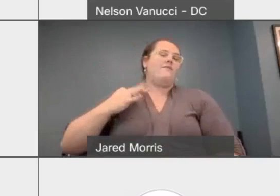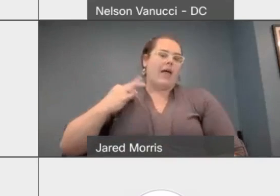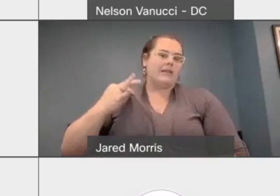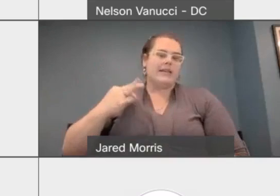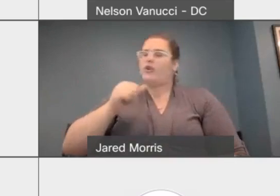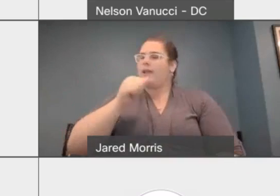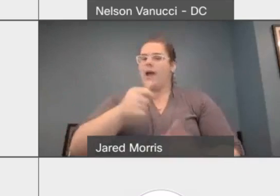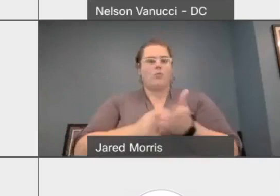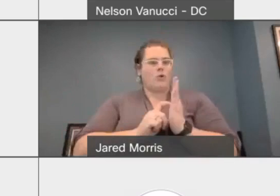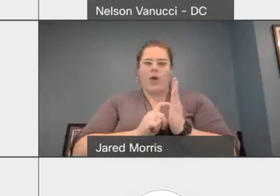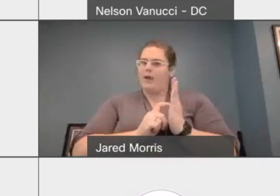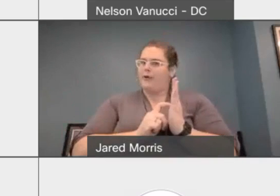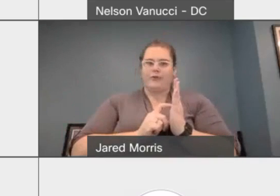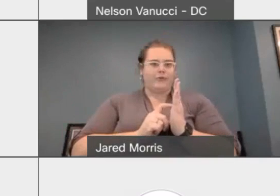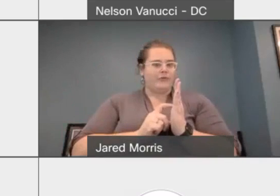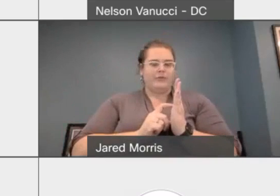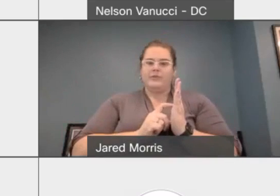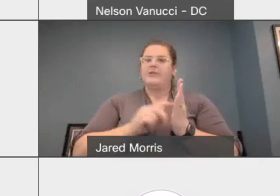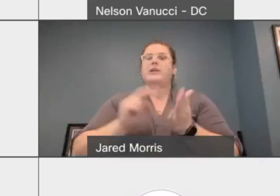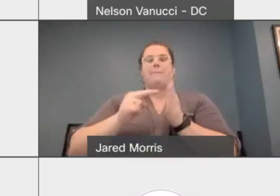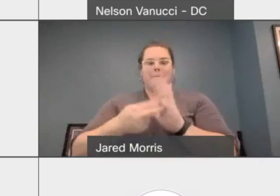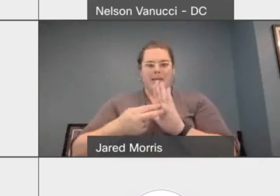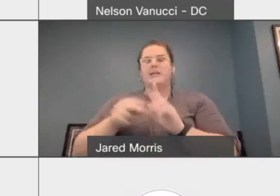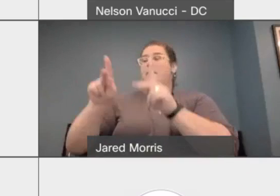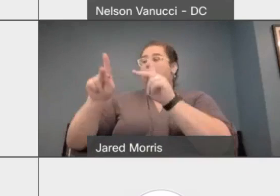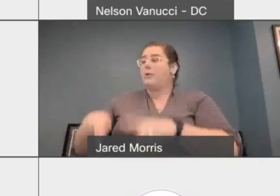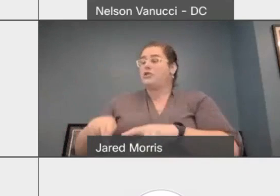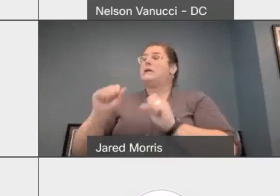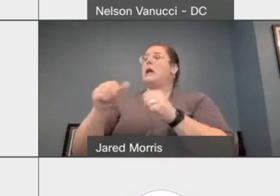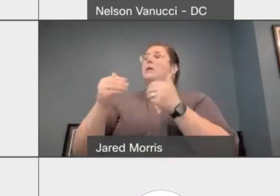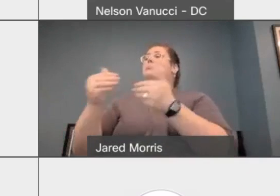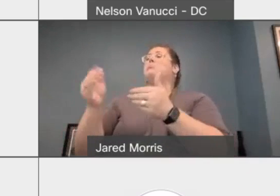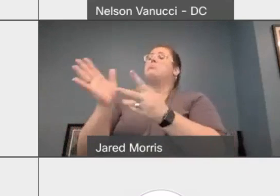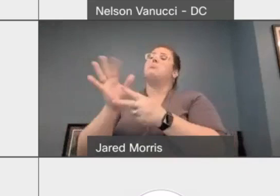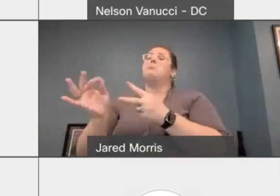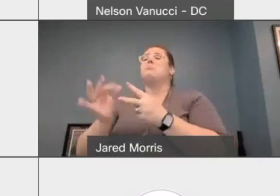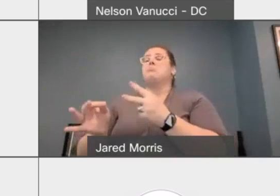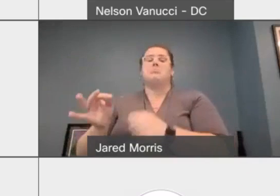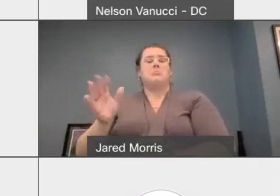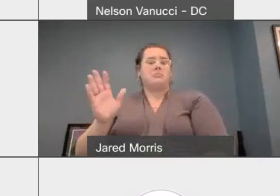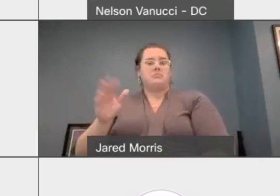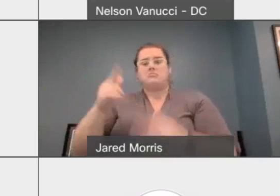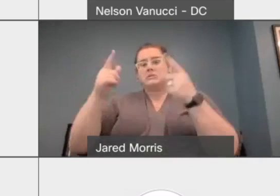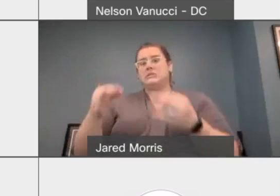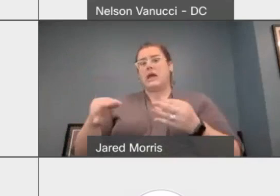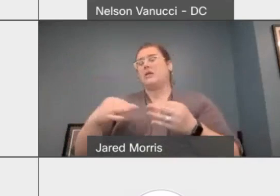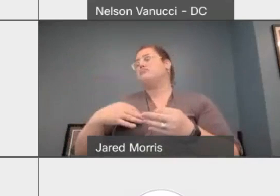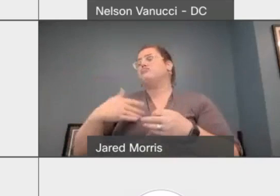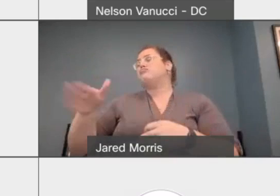A person can choose not to take it without having to go through a refusal protocol.